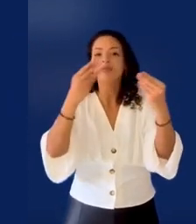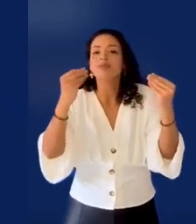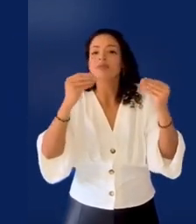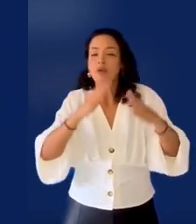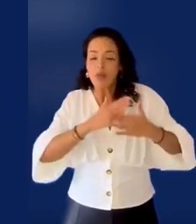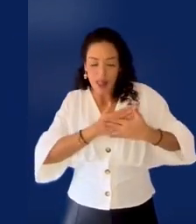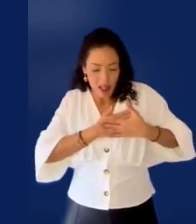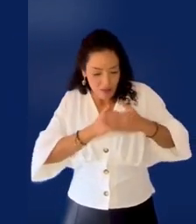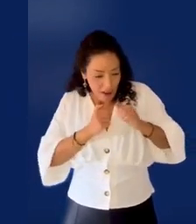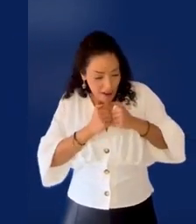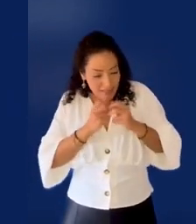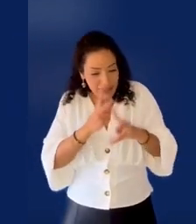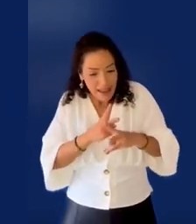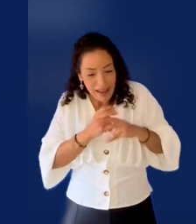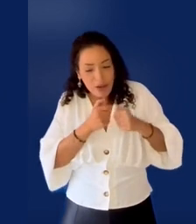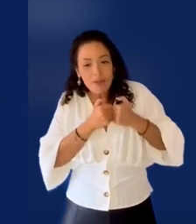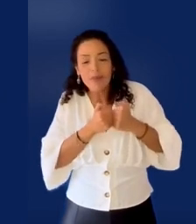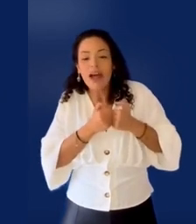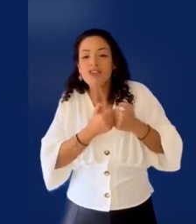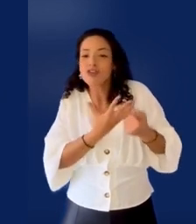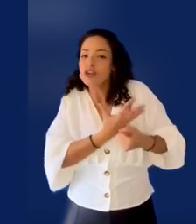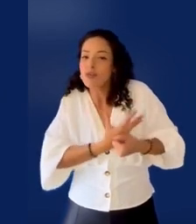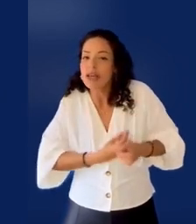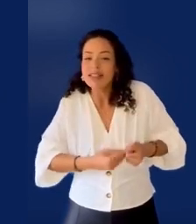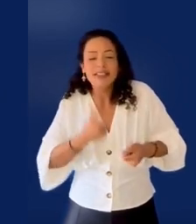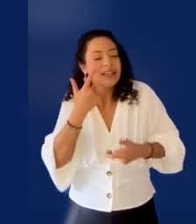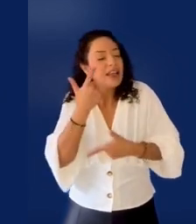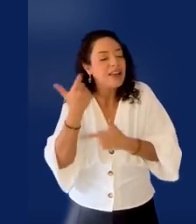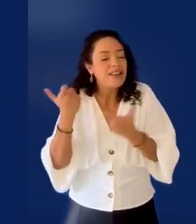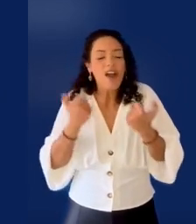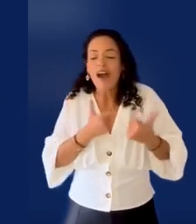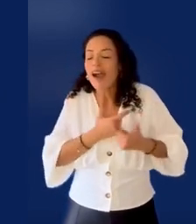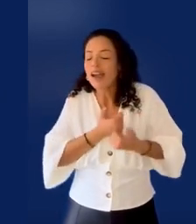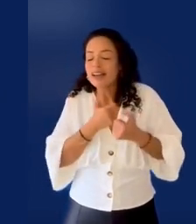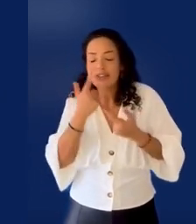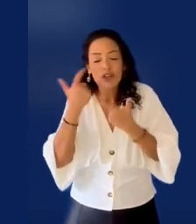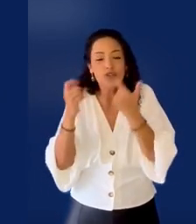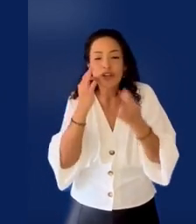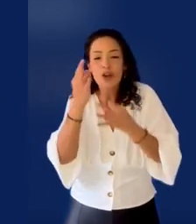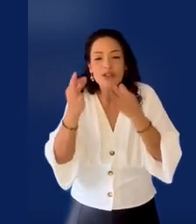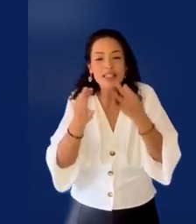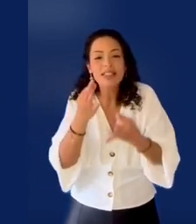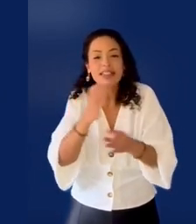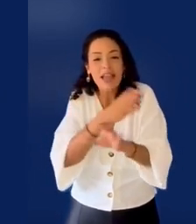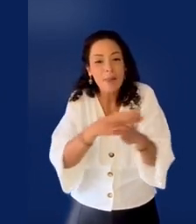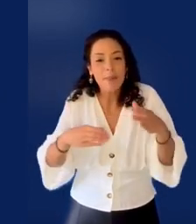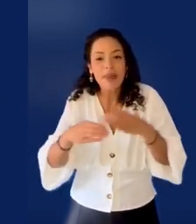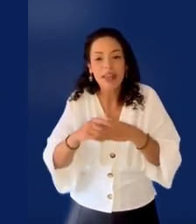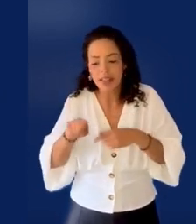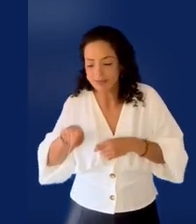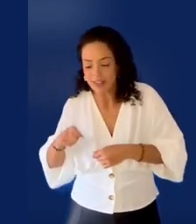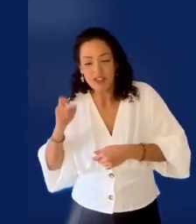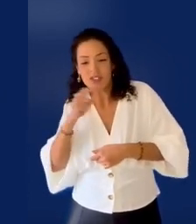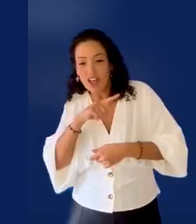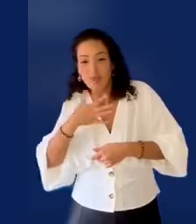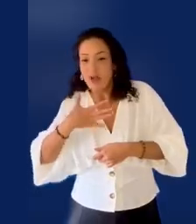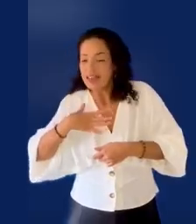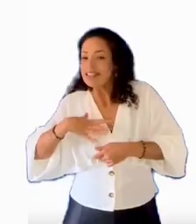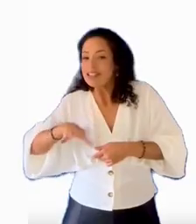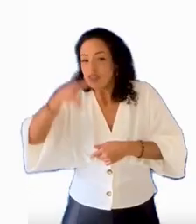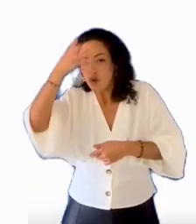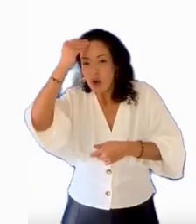care, compassion, empathy, humility, kindness and curiosity, Benjamin, like all of us, must learn how to weather these